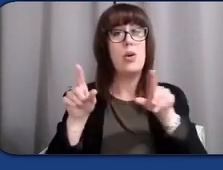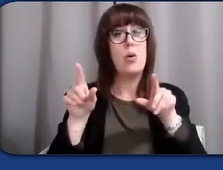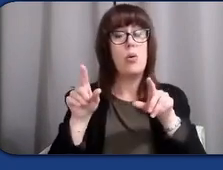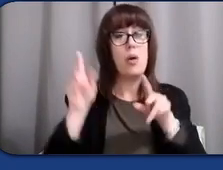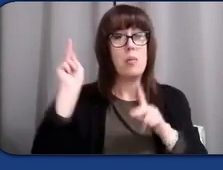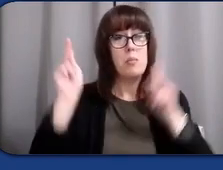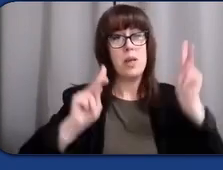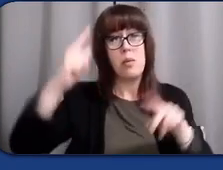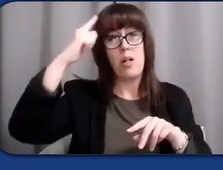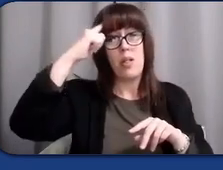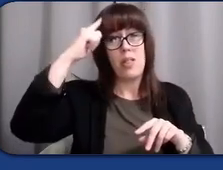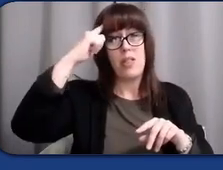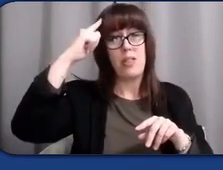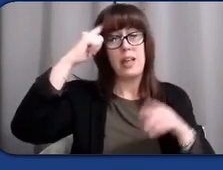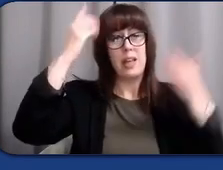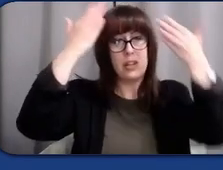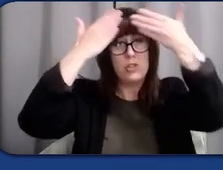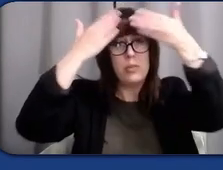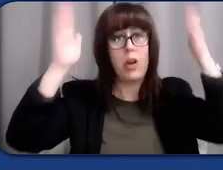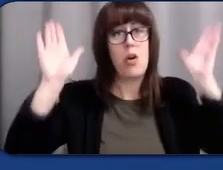those who might have already been